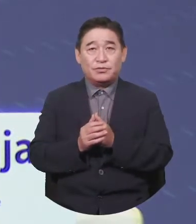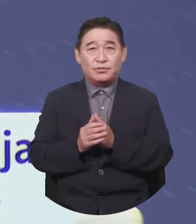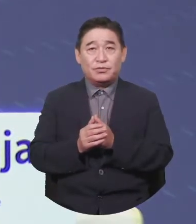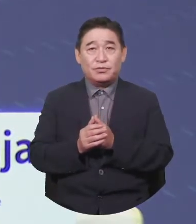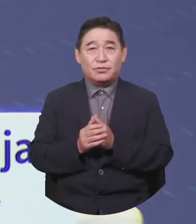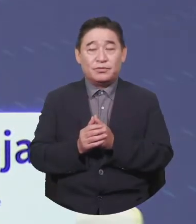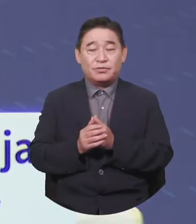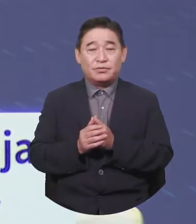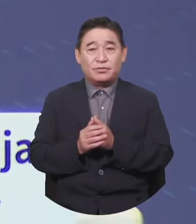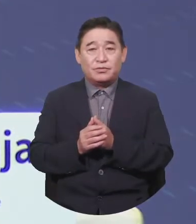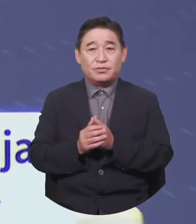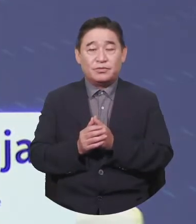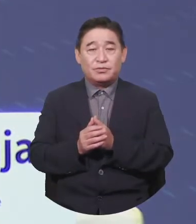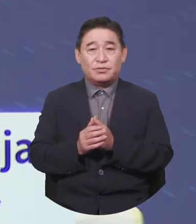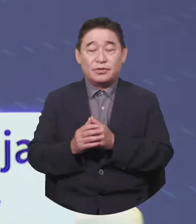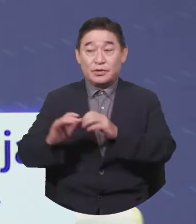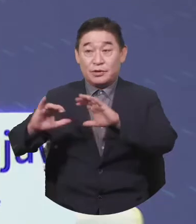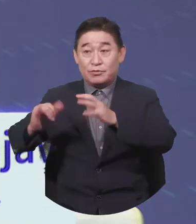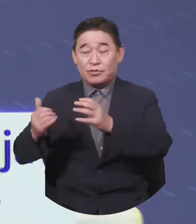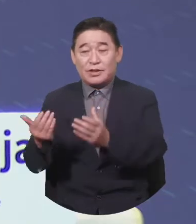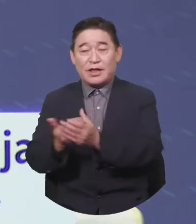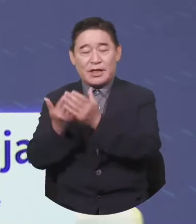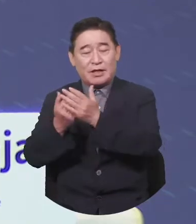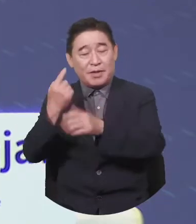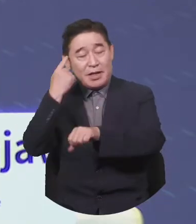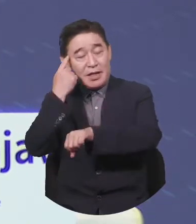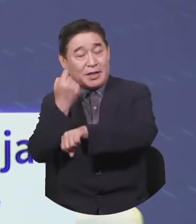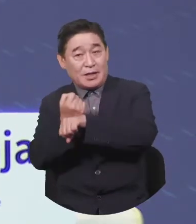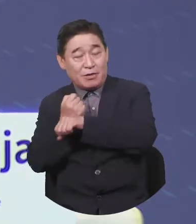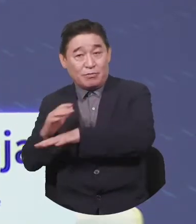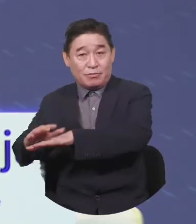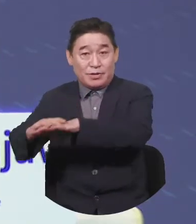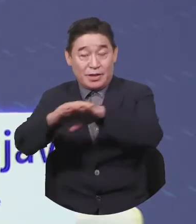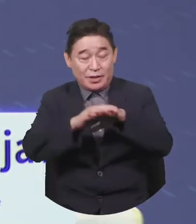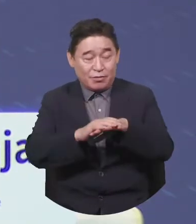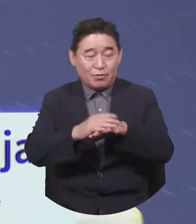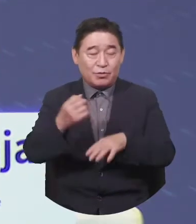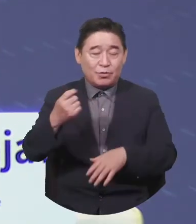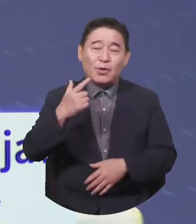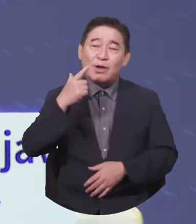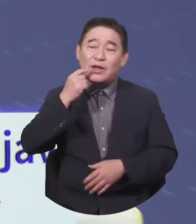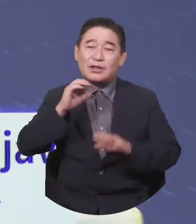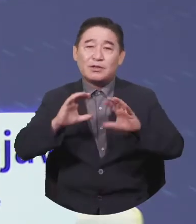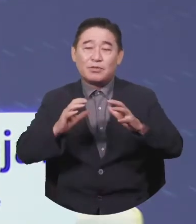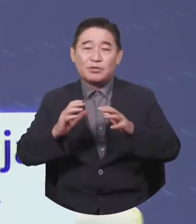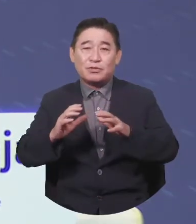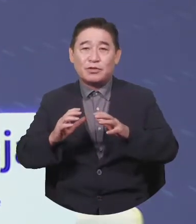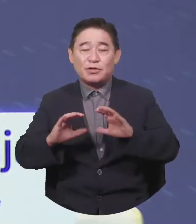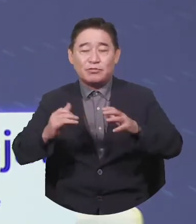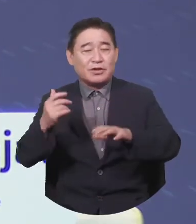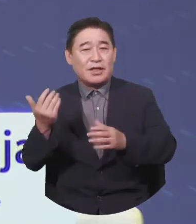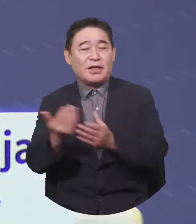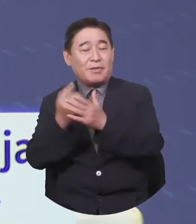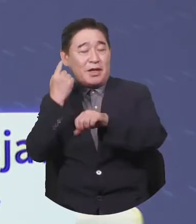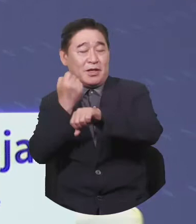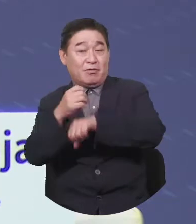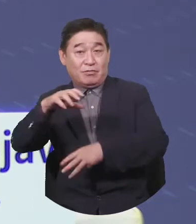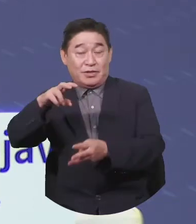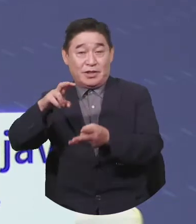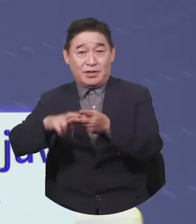International Development Research Network, Japan Society for International Development, Korea Association of International